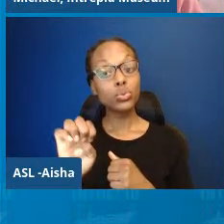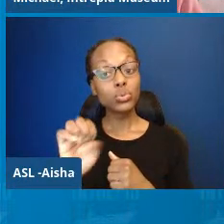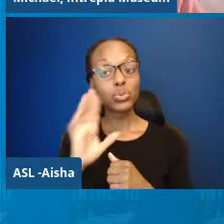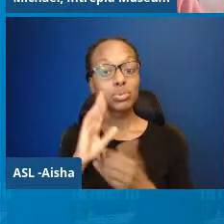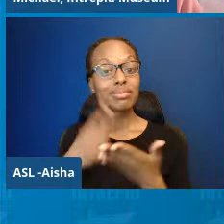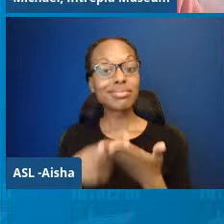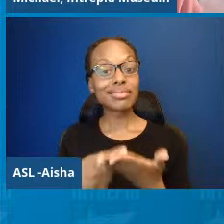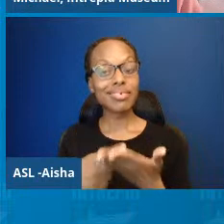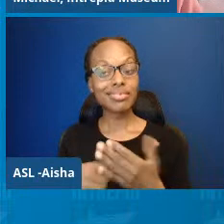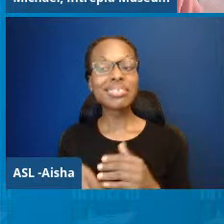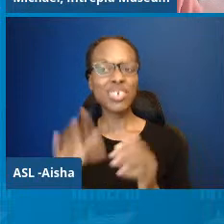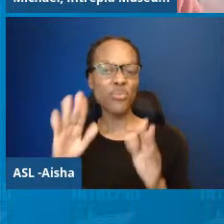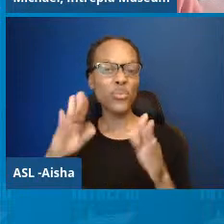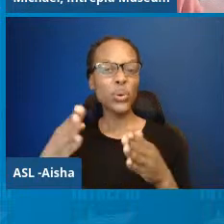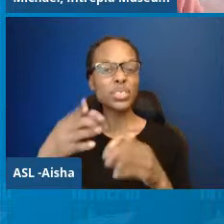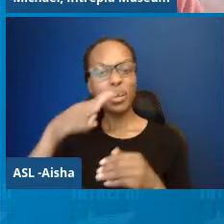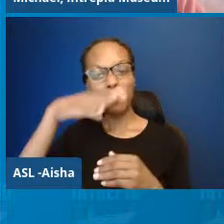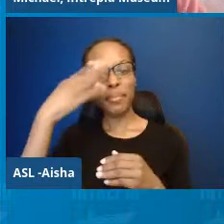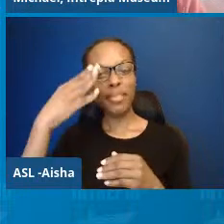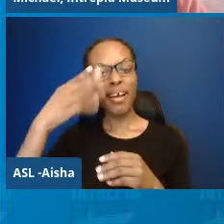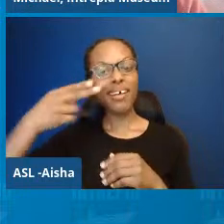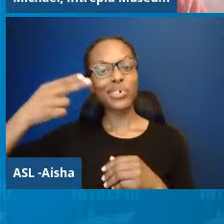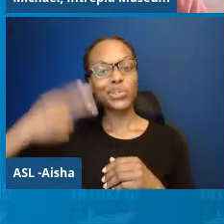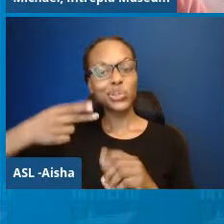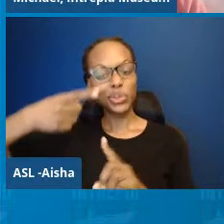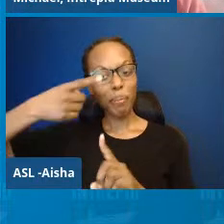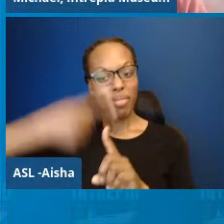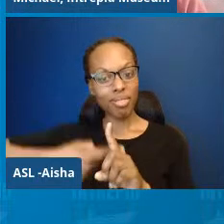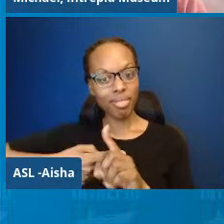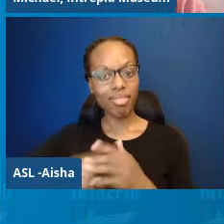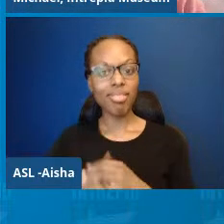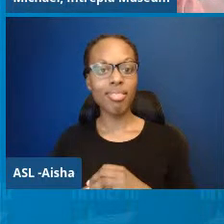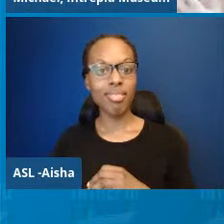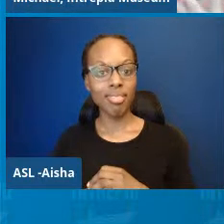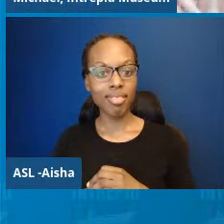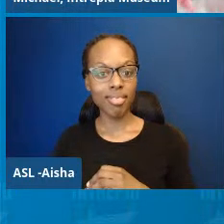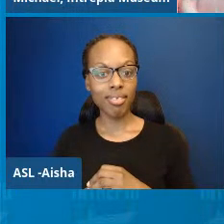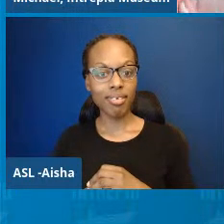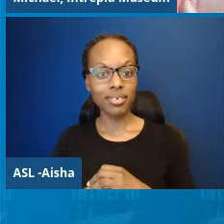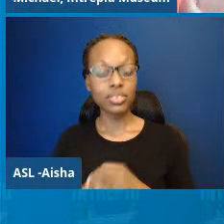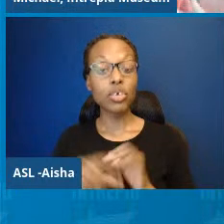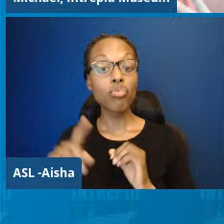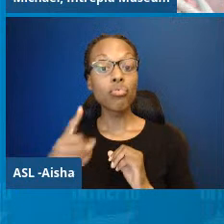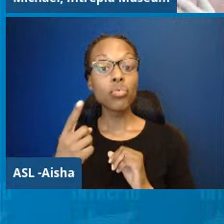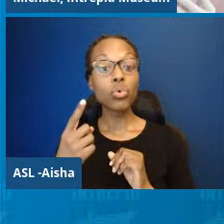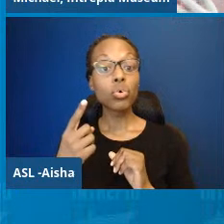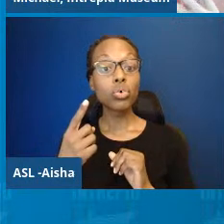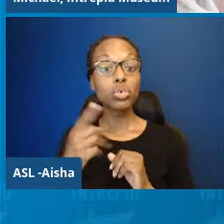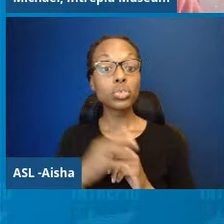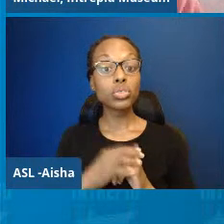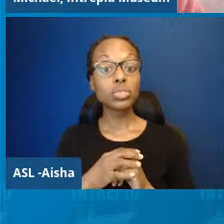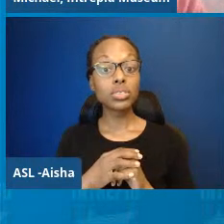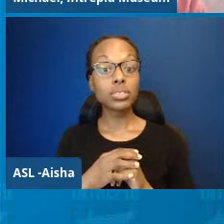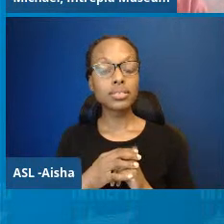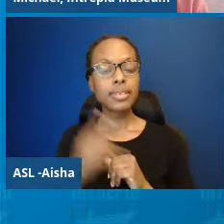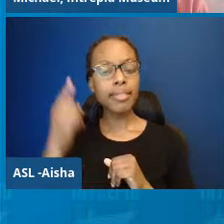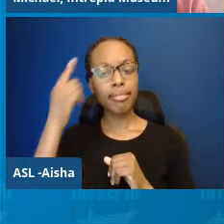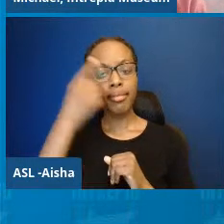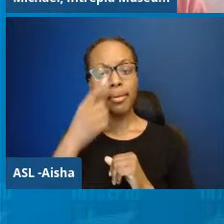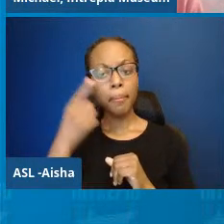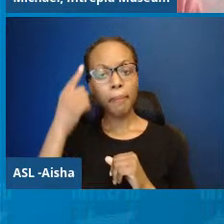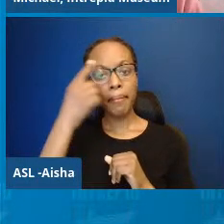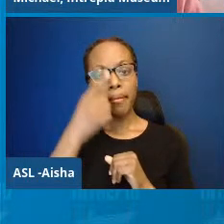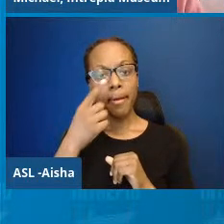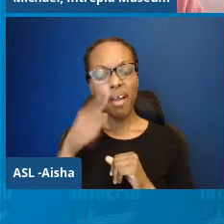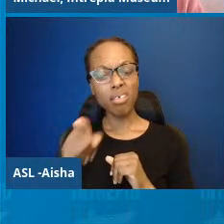as we celebrate Black History Month. So I'm going to first ask you to kind of think about